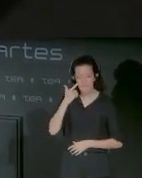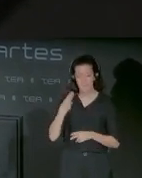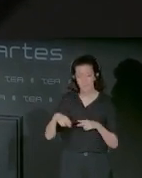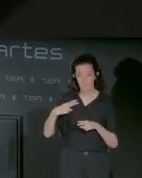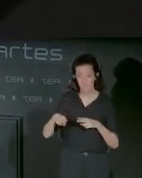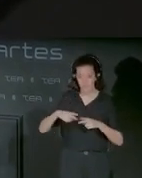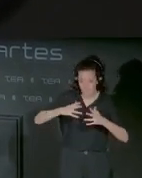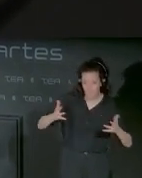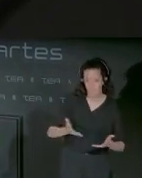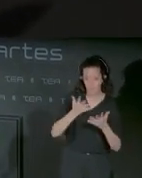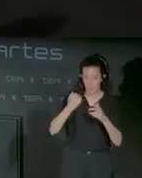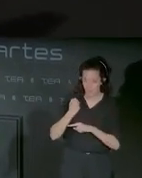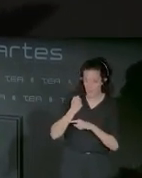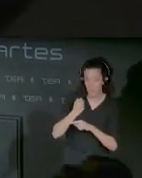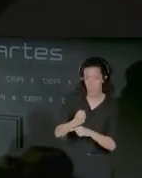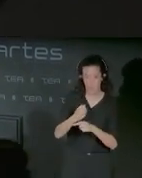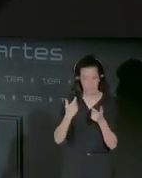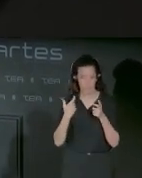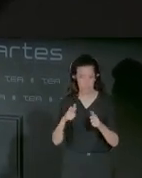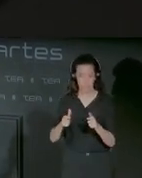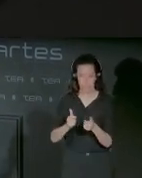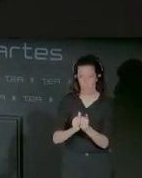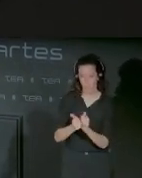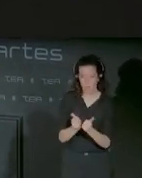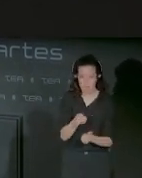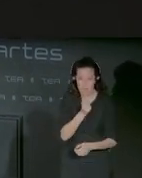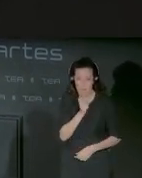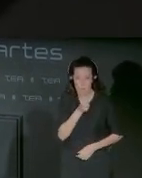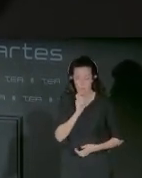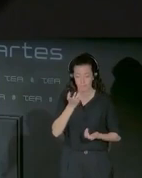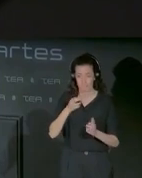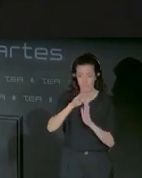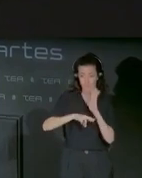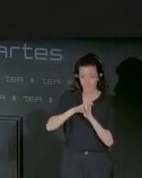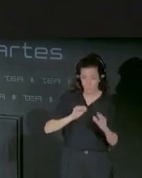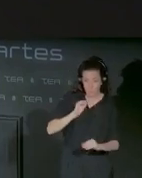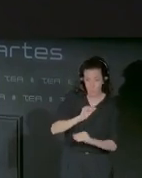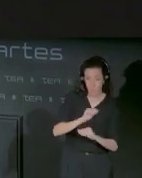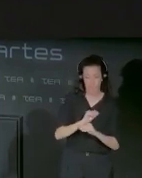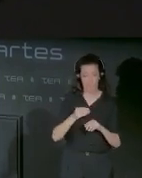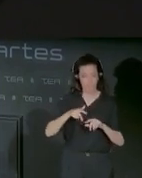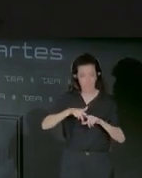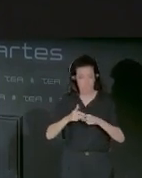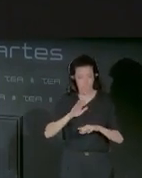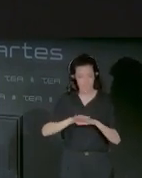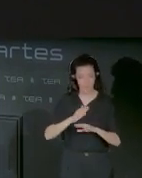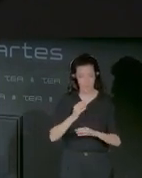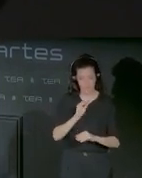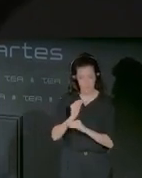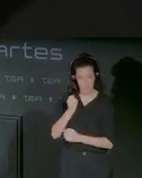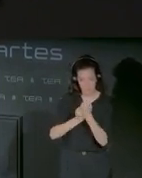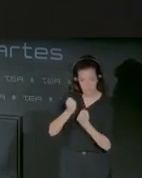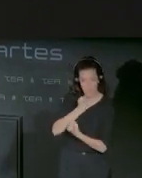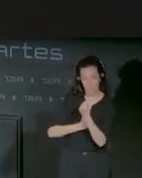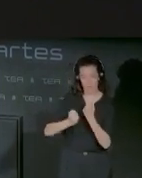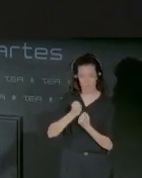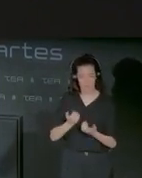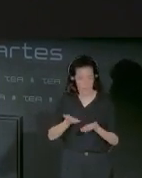al ecosistema de videojuegos, incluyendo el régimen de subvenciones, instrumentos financieros, fiscalidad o ayudas estatales. En general, se quiere